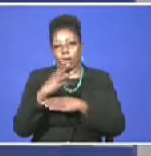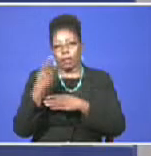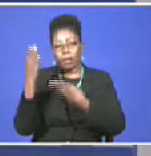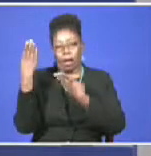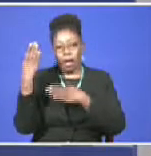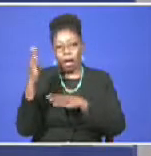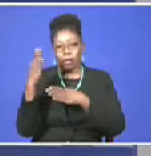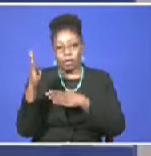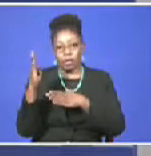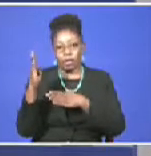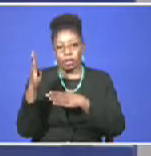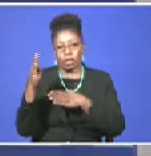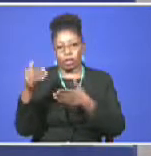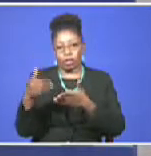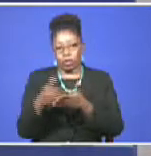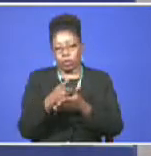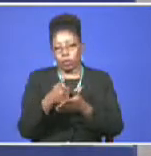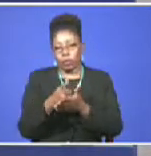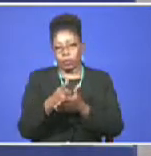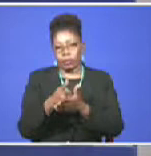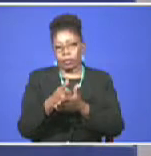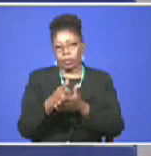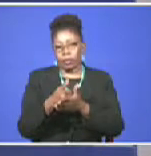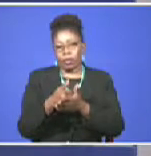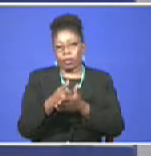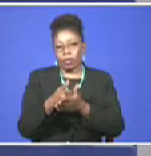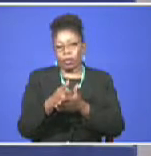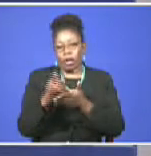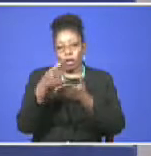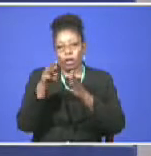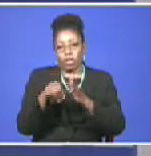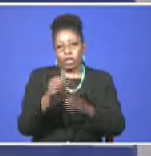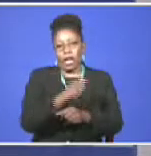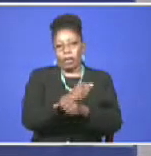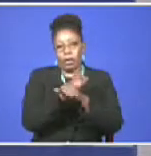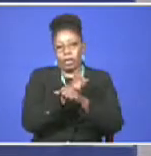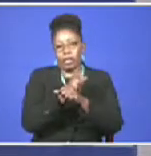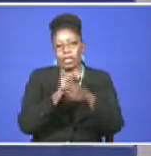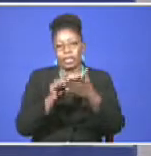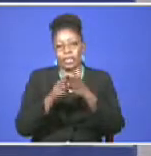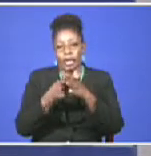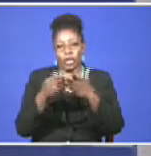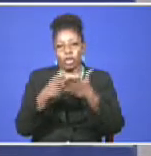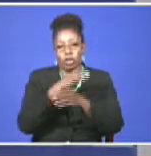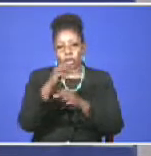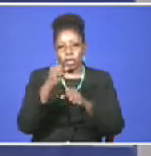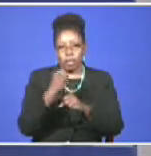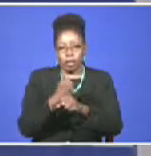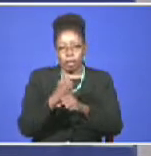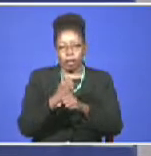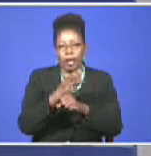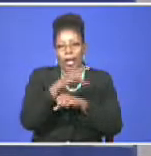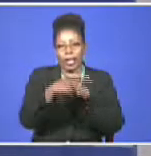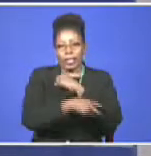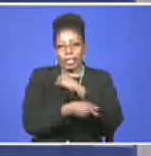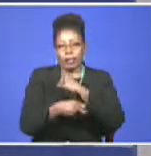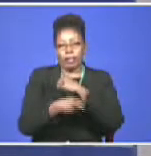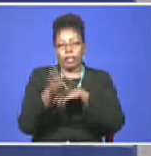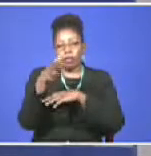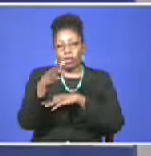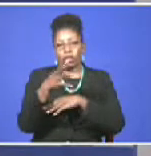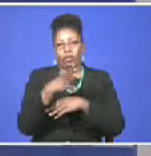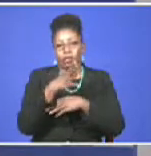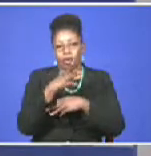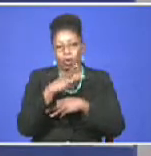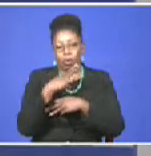several significant migrant apprehensions at the start of the year. Now, on the issue of illegal poaching, Bethel says it has been a challenge